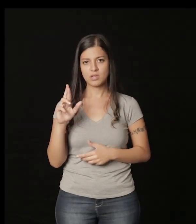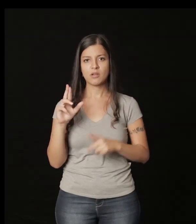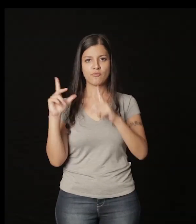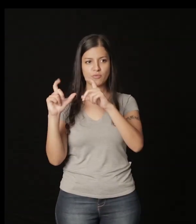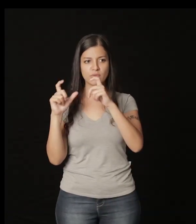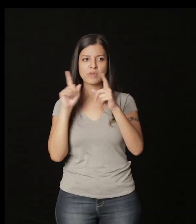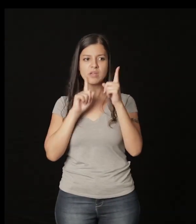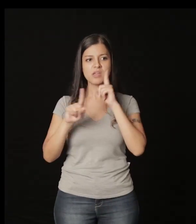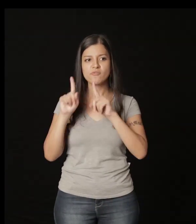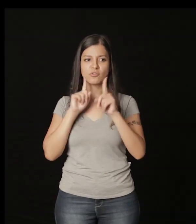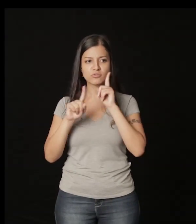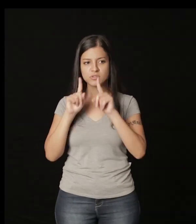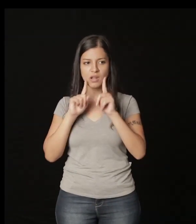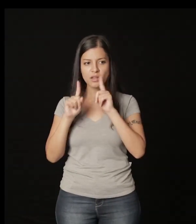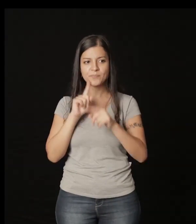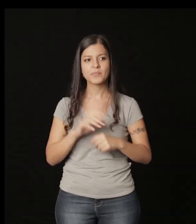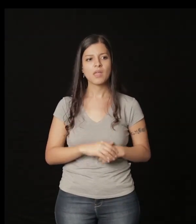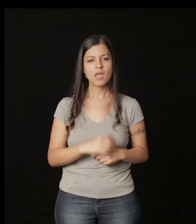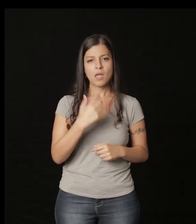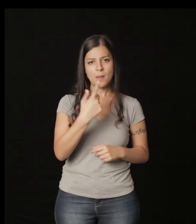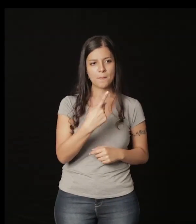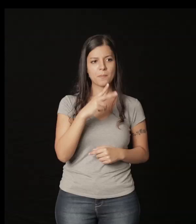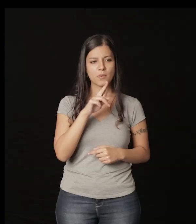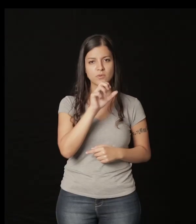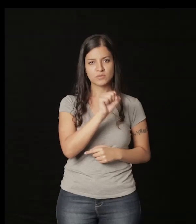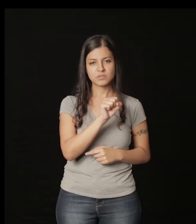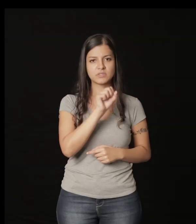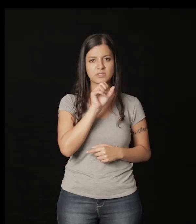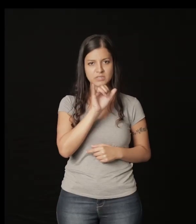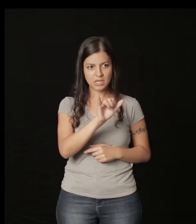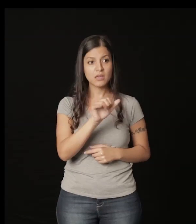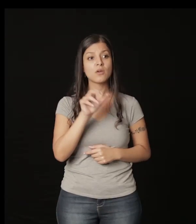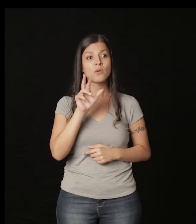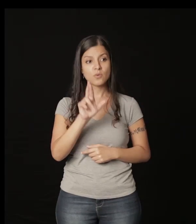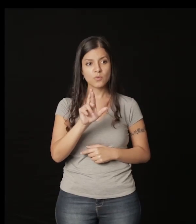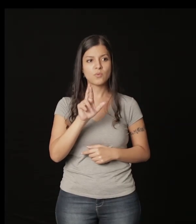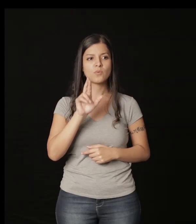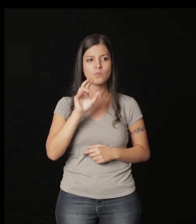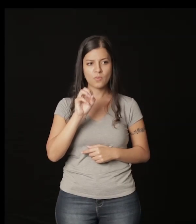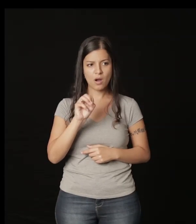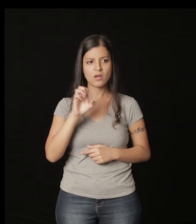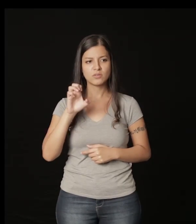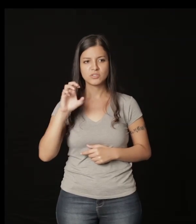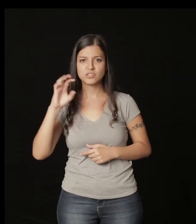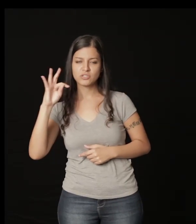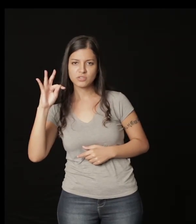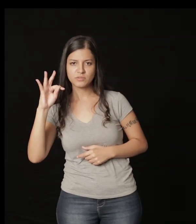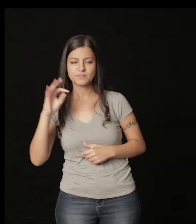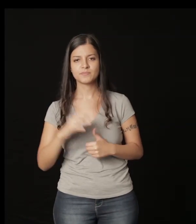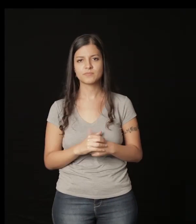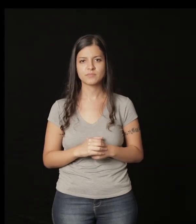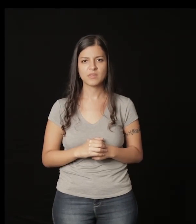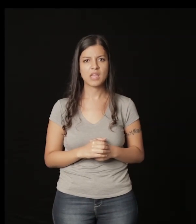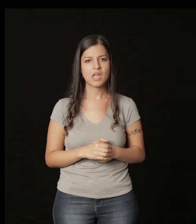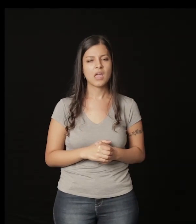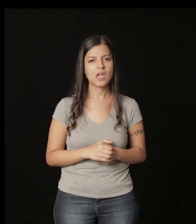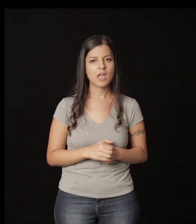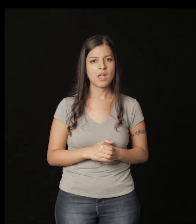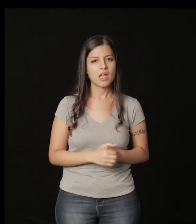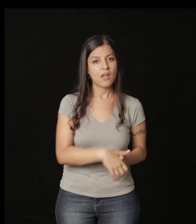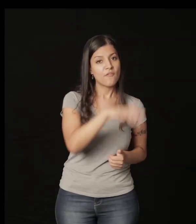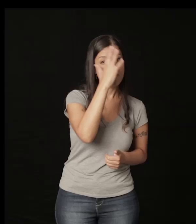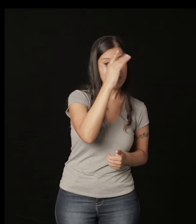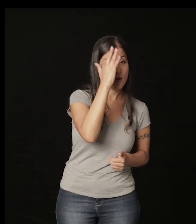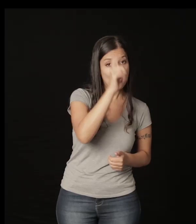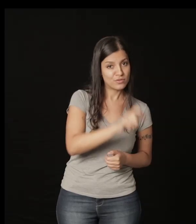revolutionary. We photographed a member of the Pussy Riot group. These are different professions. This was a